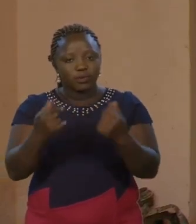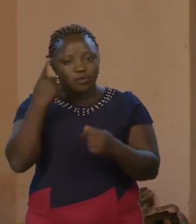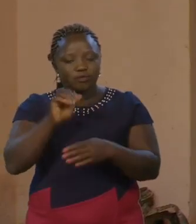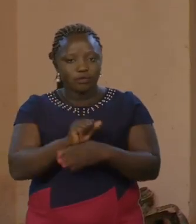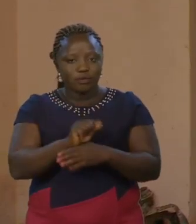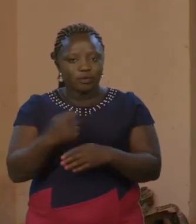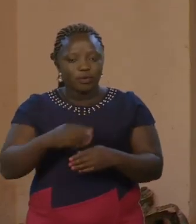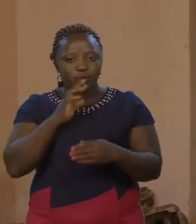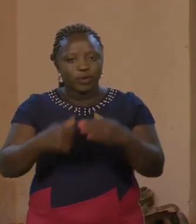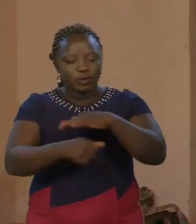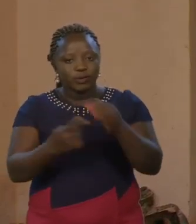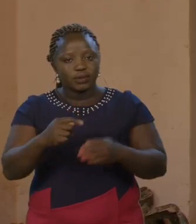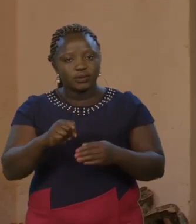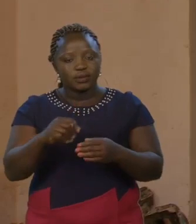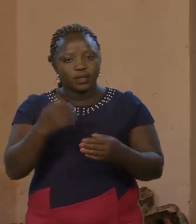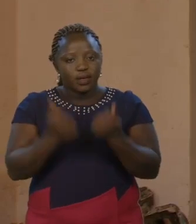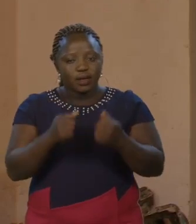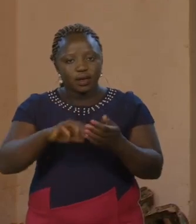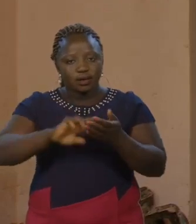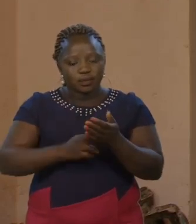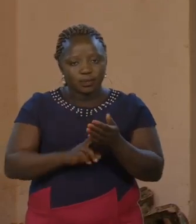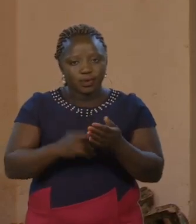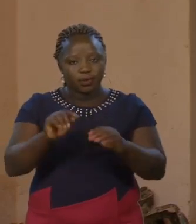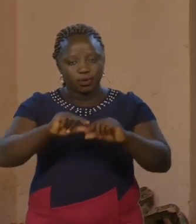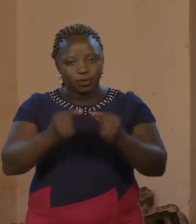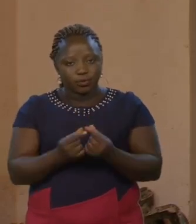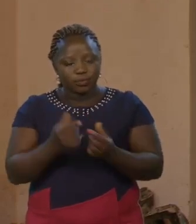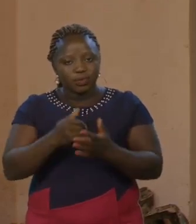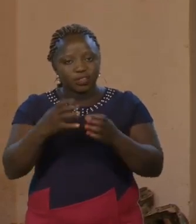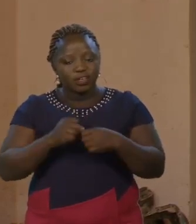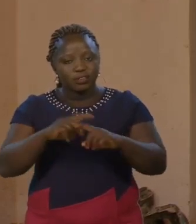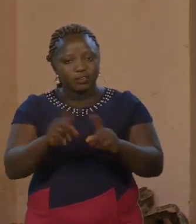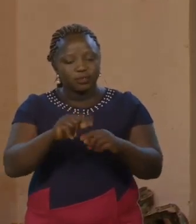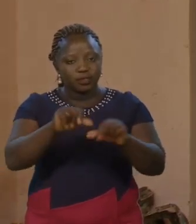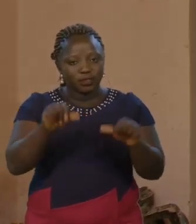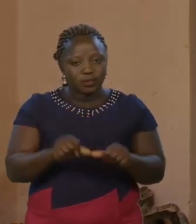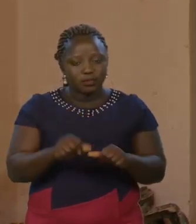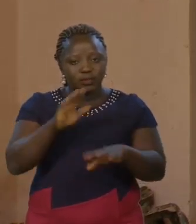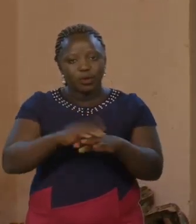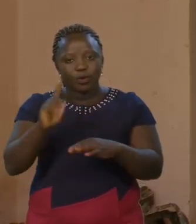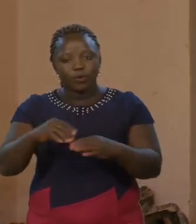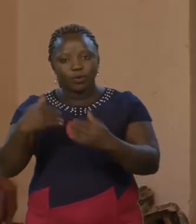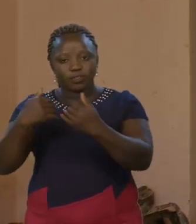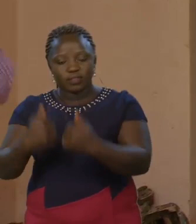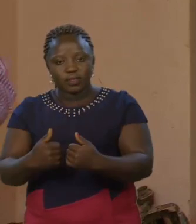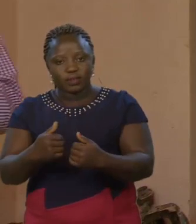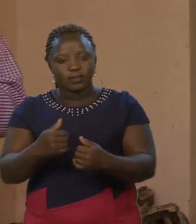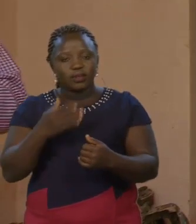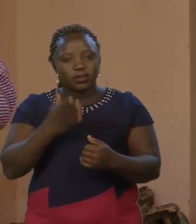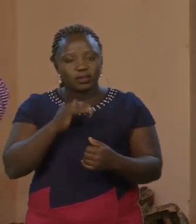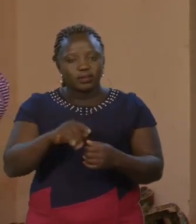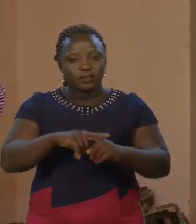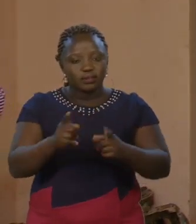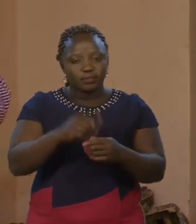under the Auto Mechanic Unit. The auto mechanic unit has different areas. On one side, there is panel